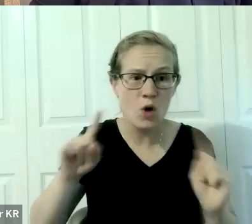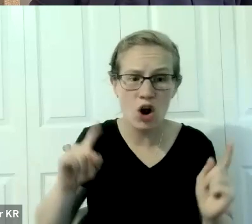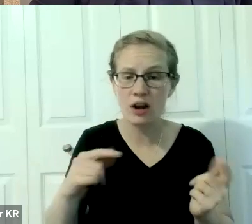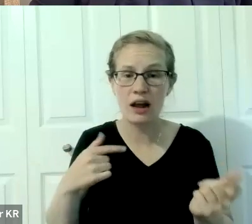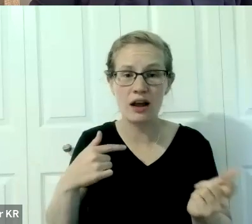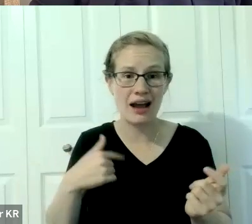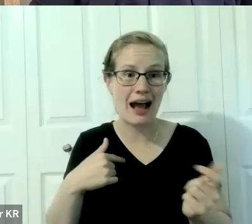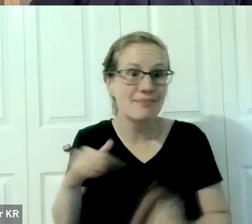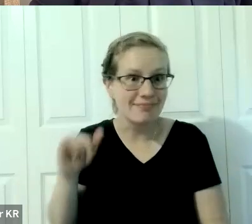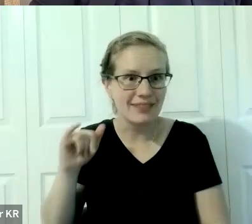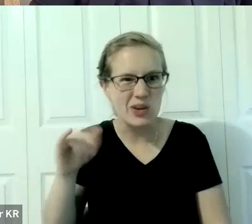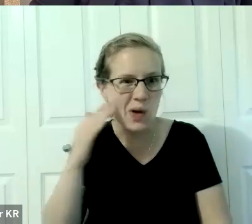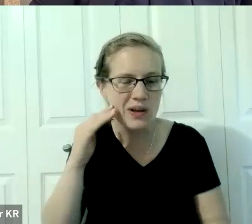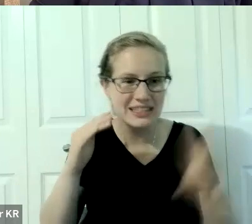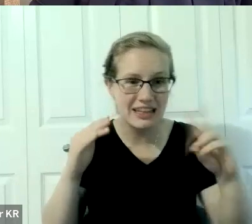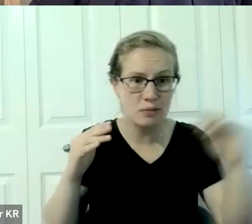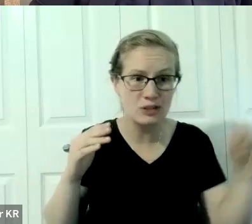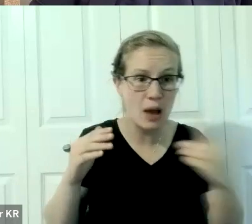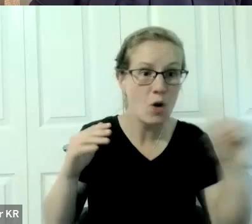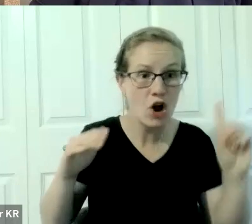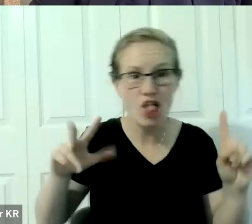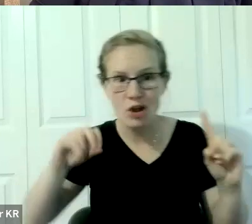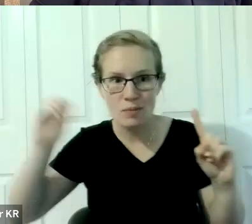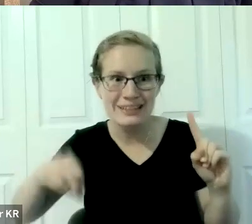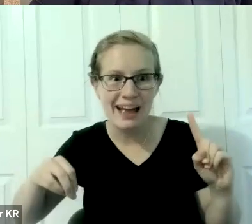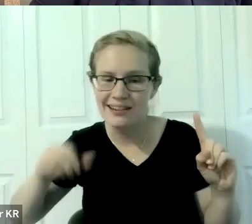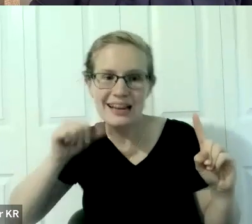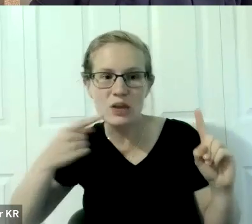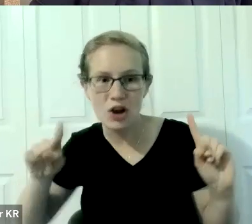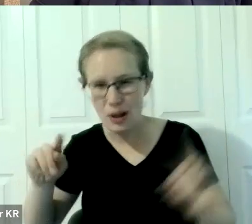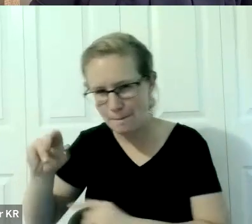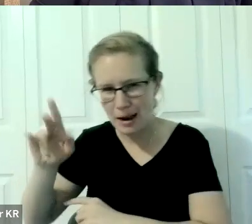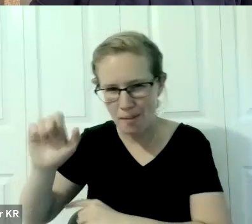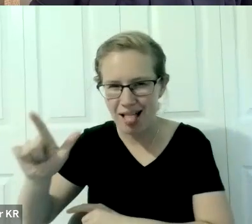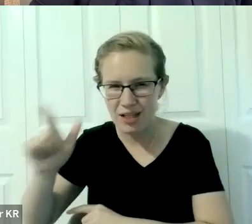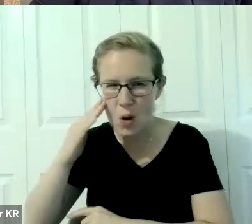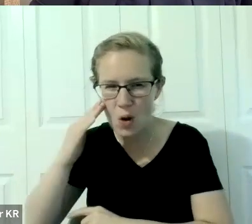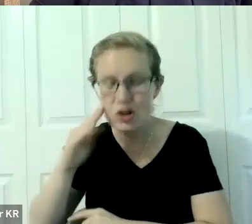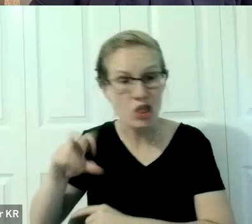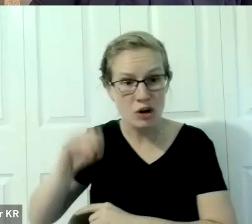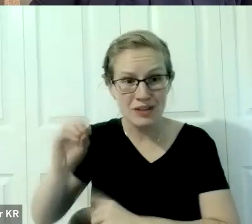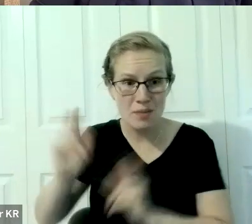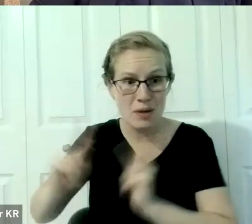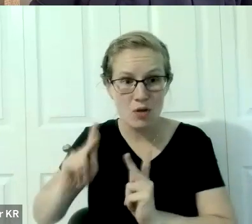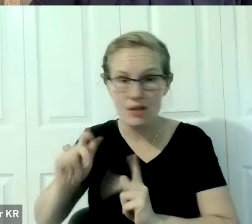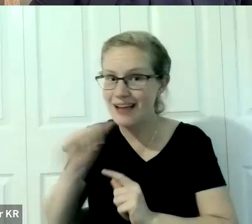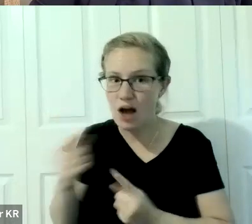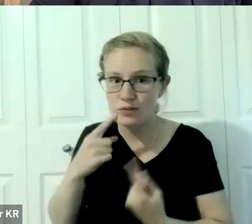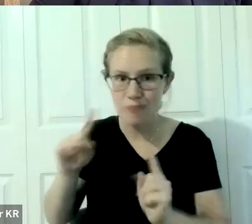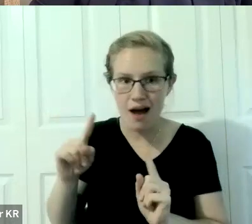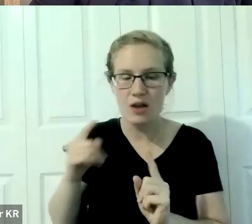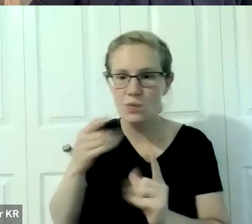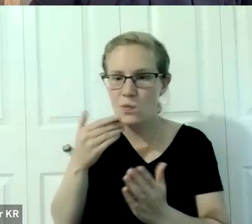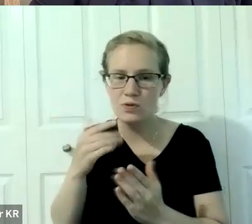that 30% that, and Maribel can talk with you about that, that doesn't respond to the